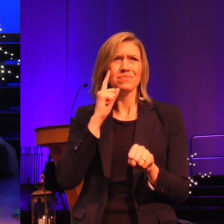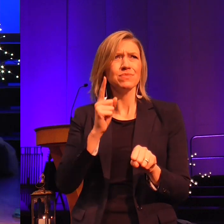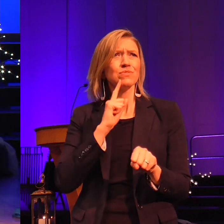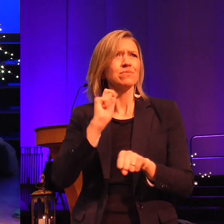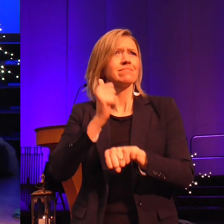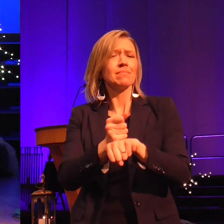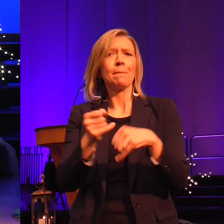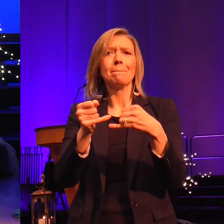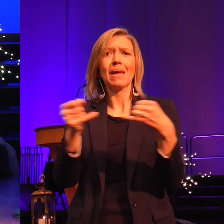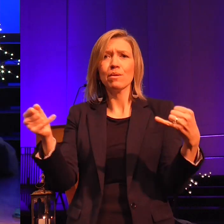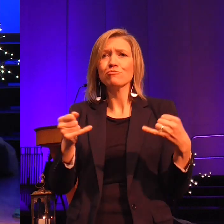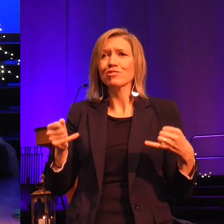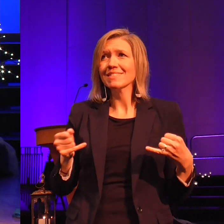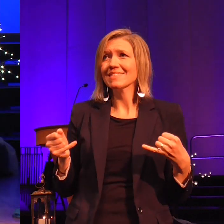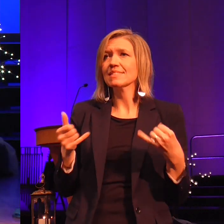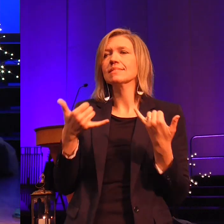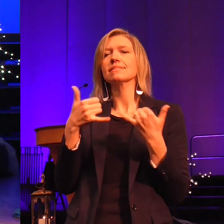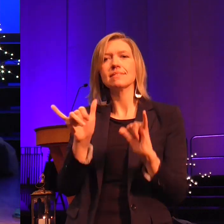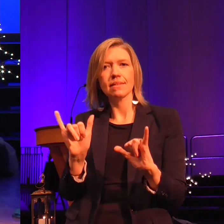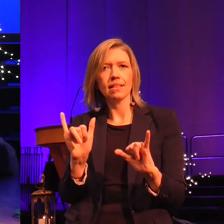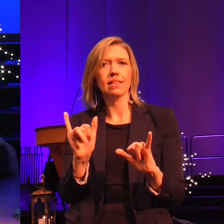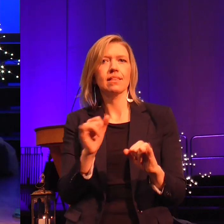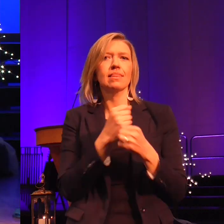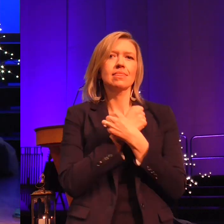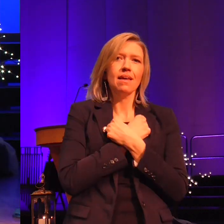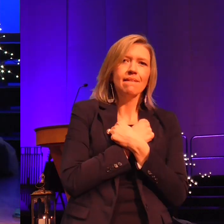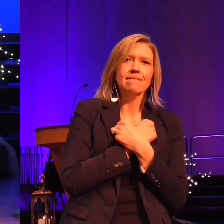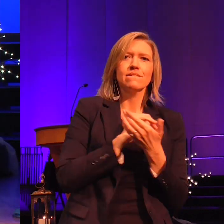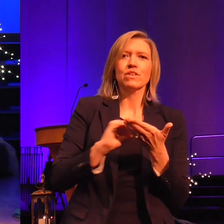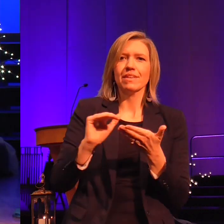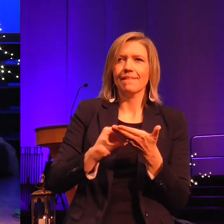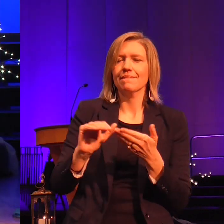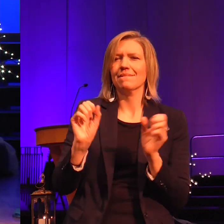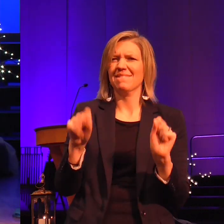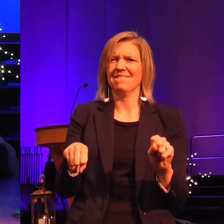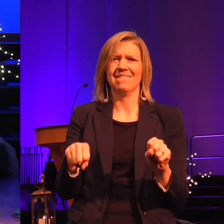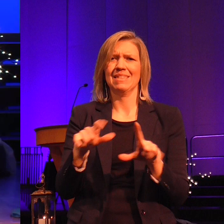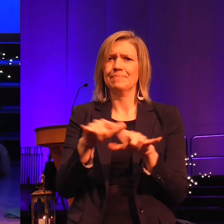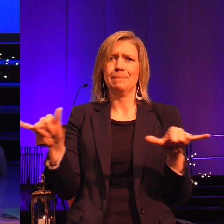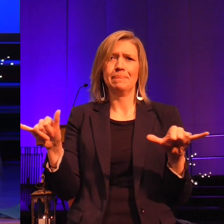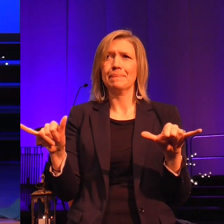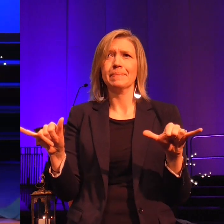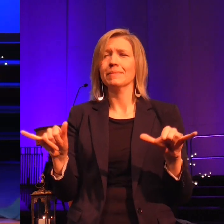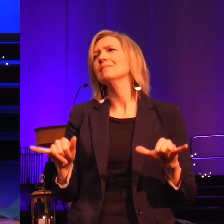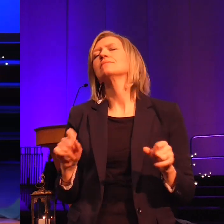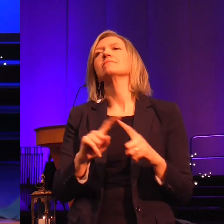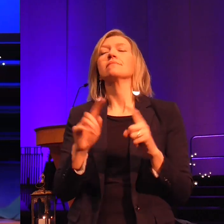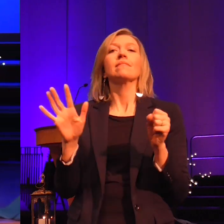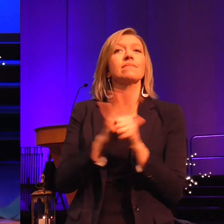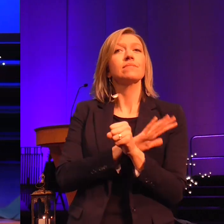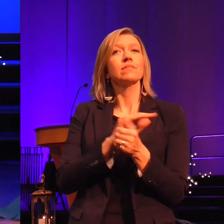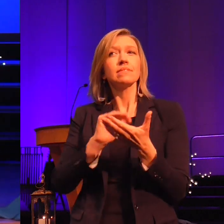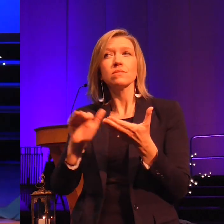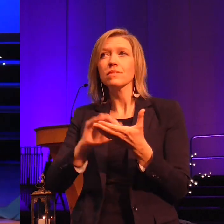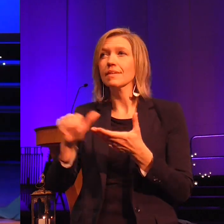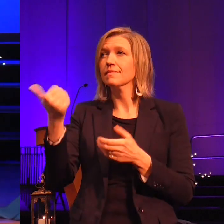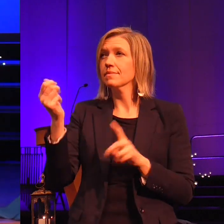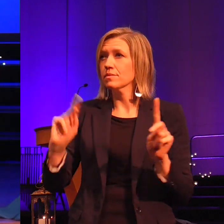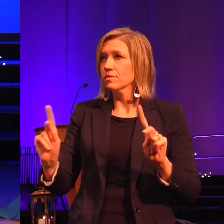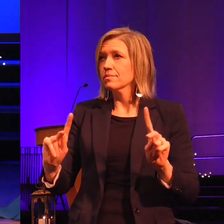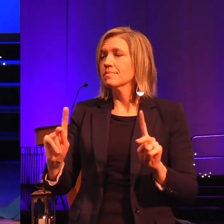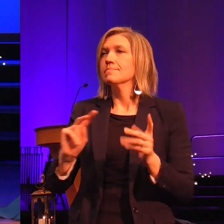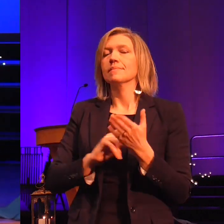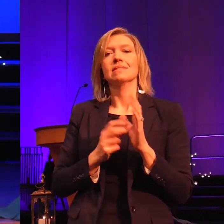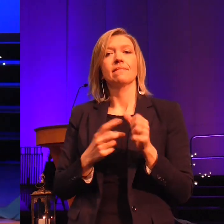and still be loving and forgiving. So in order to really truly begin to forgive others, I think the first thing we have to do